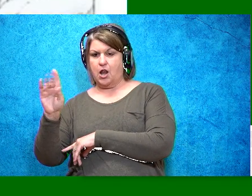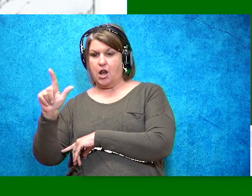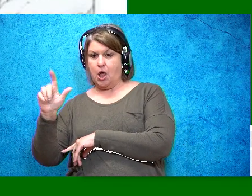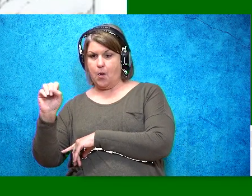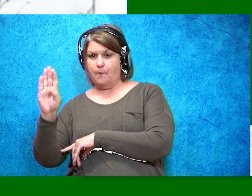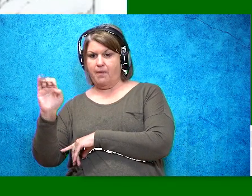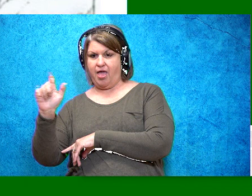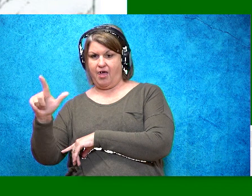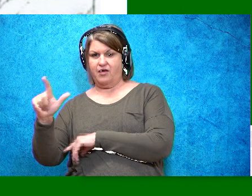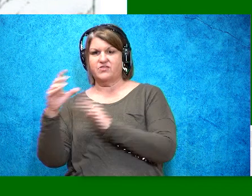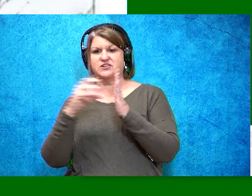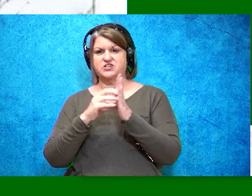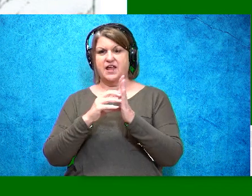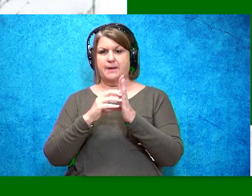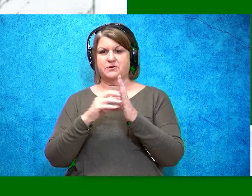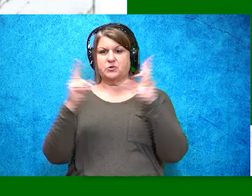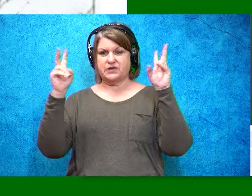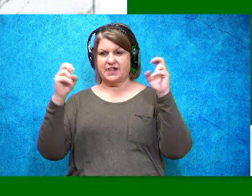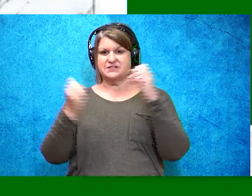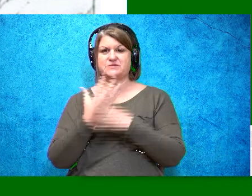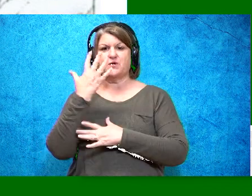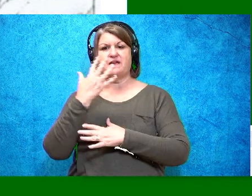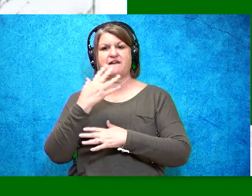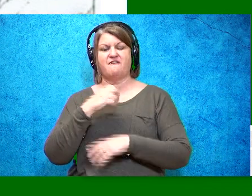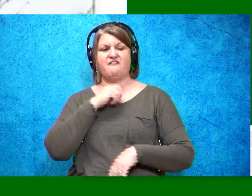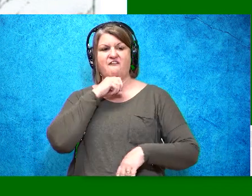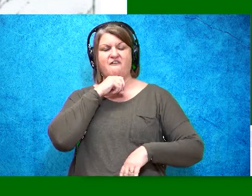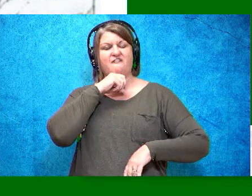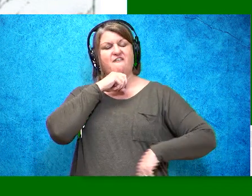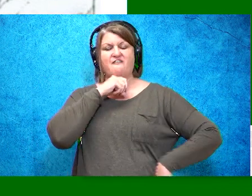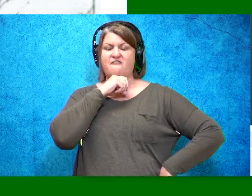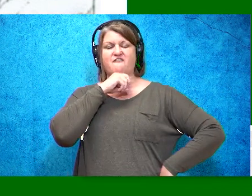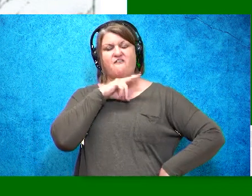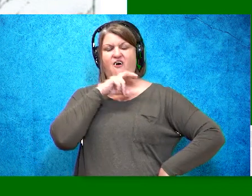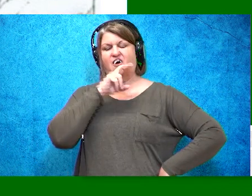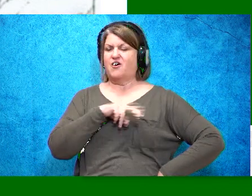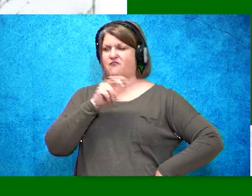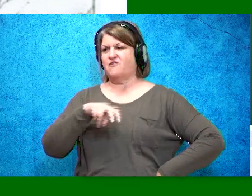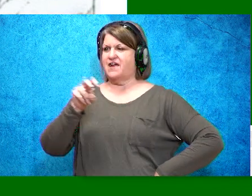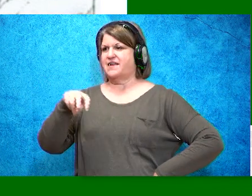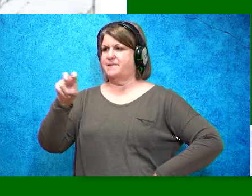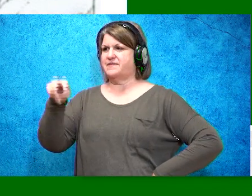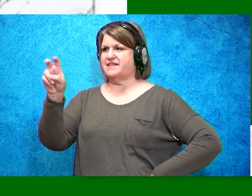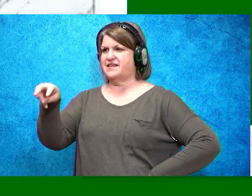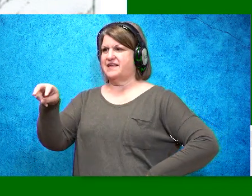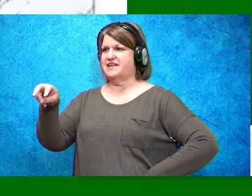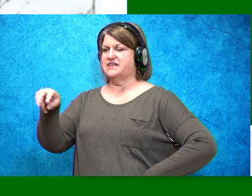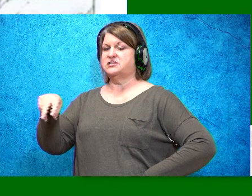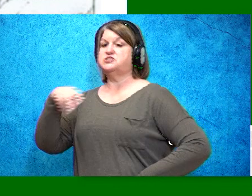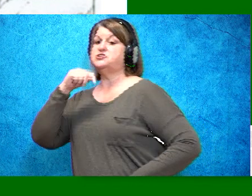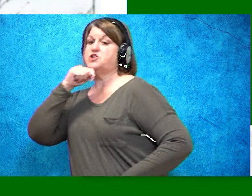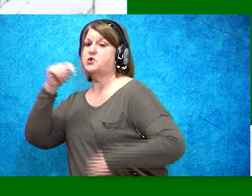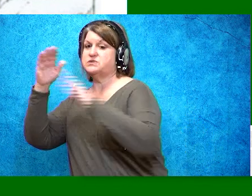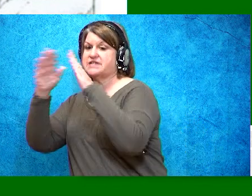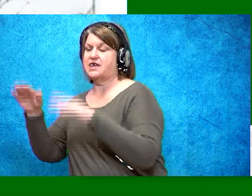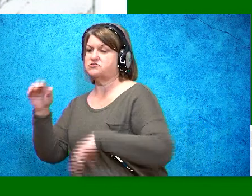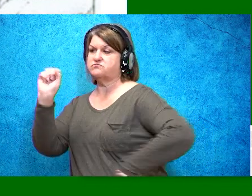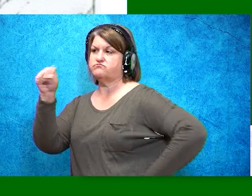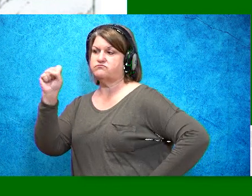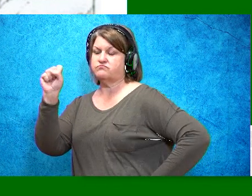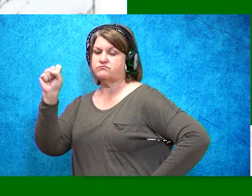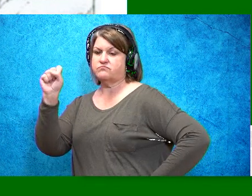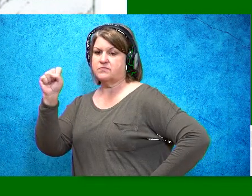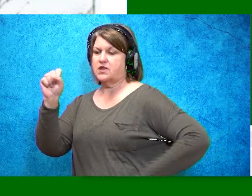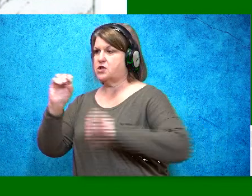Our chapter is titled Spring. Frog ran up the path to Toad's house. He knocked on the front door. There was no